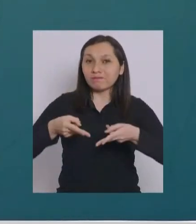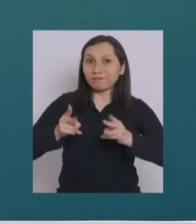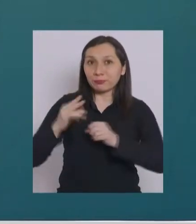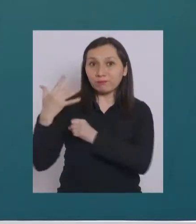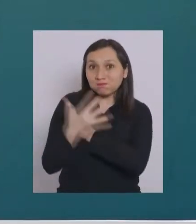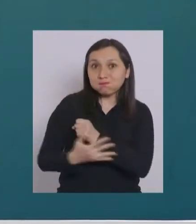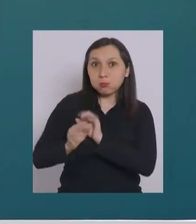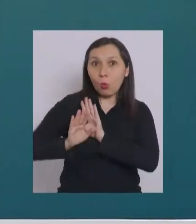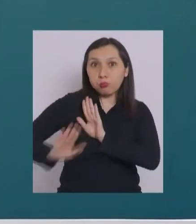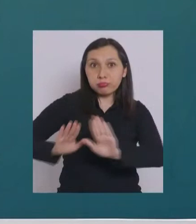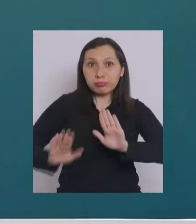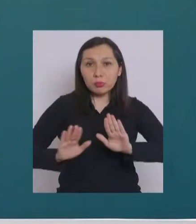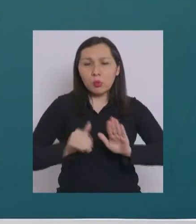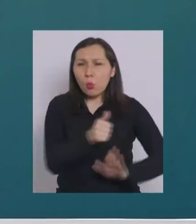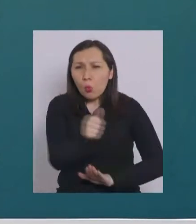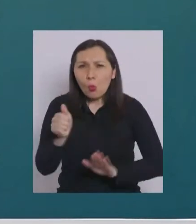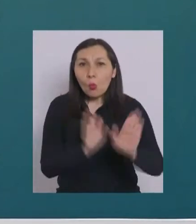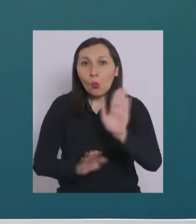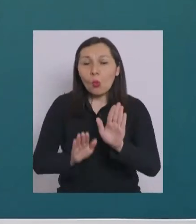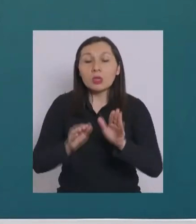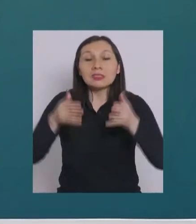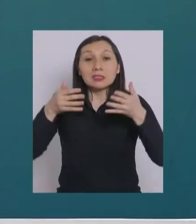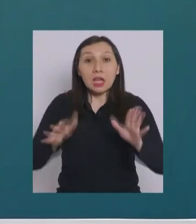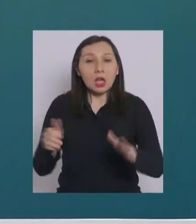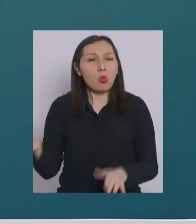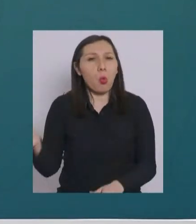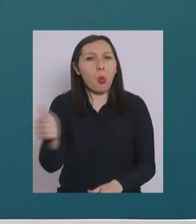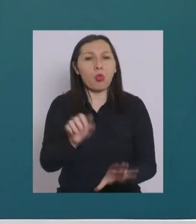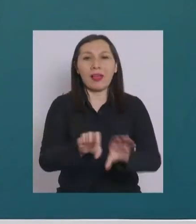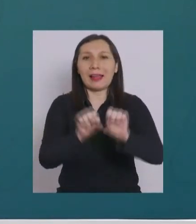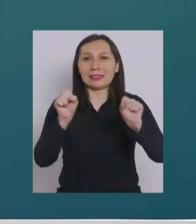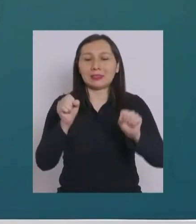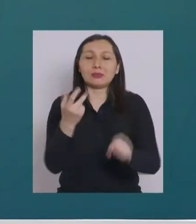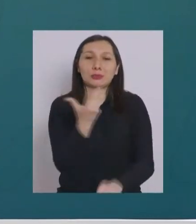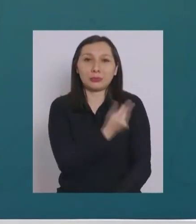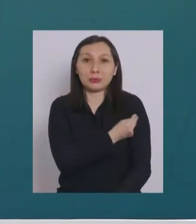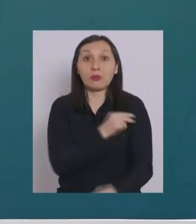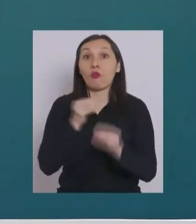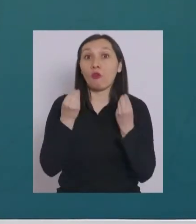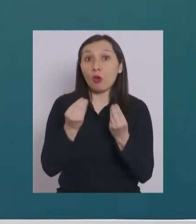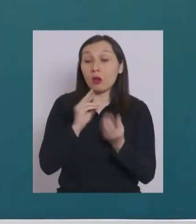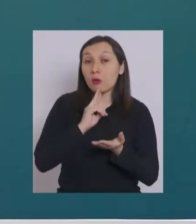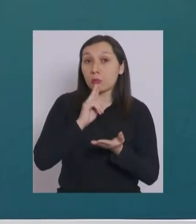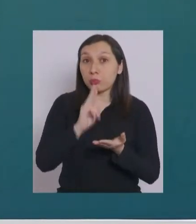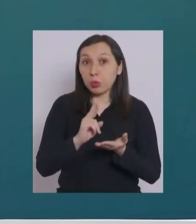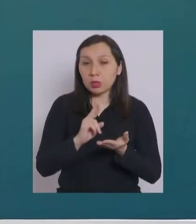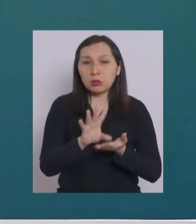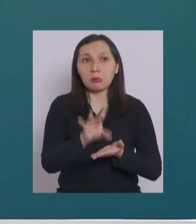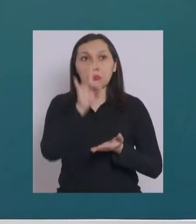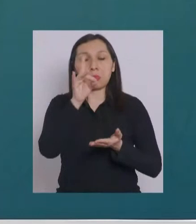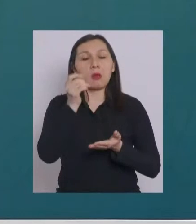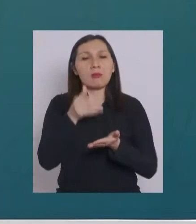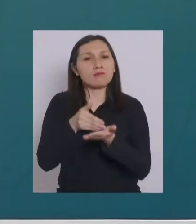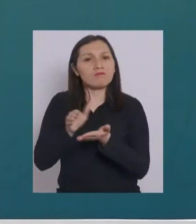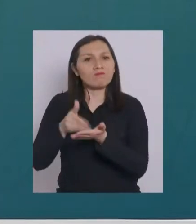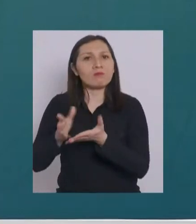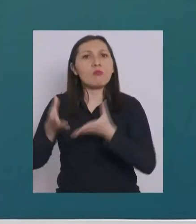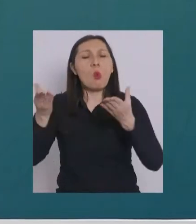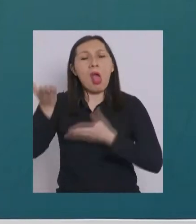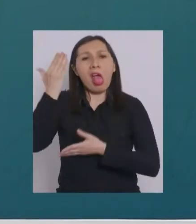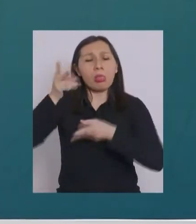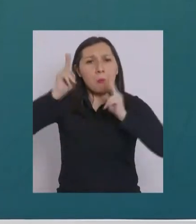us, and we will only be truly protected when all of us, all are protected. These good results have allowed us